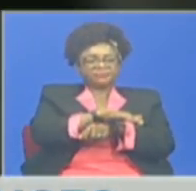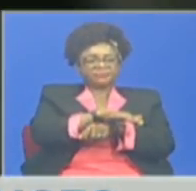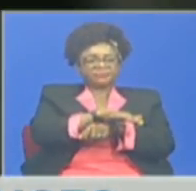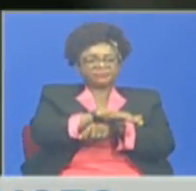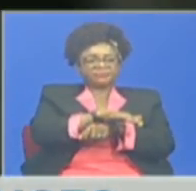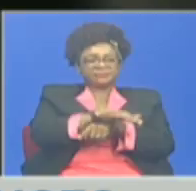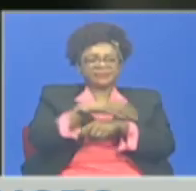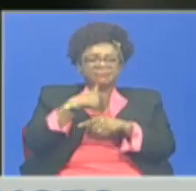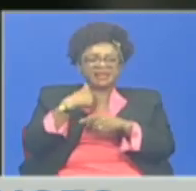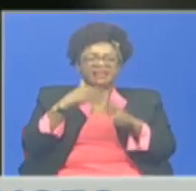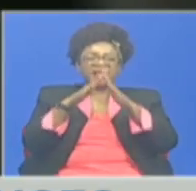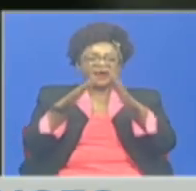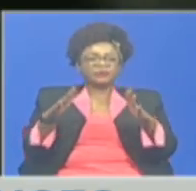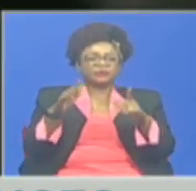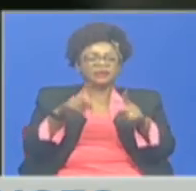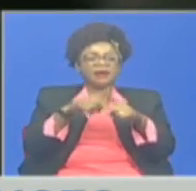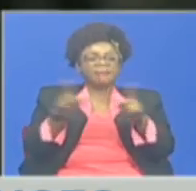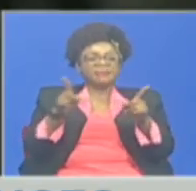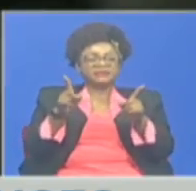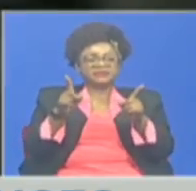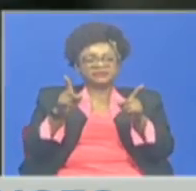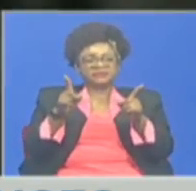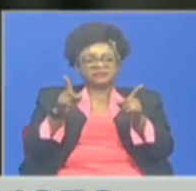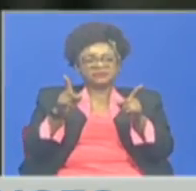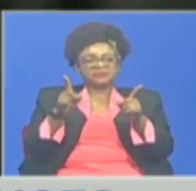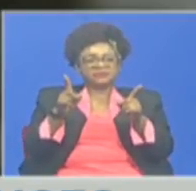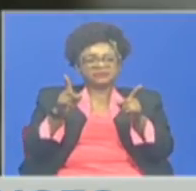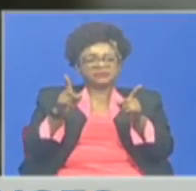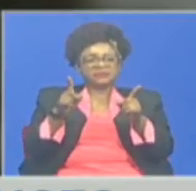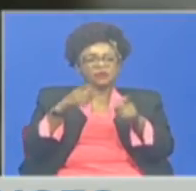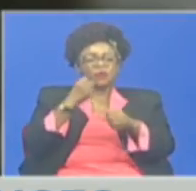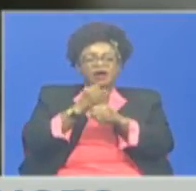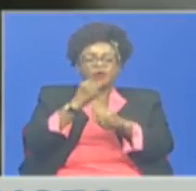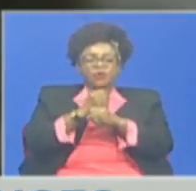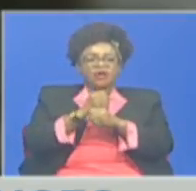in the house, but we're still doing it on Zoom.